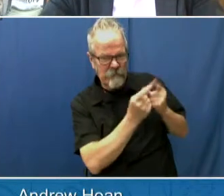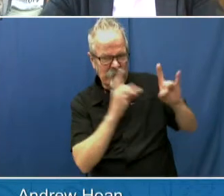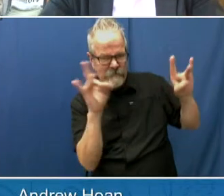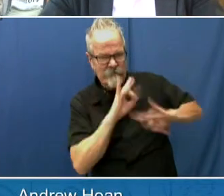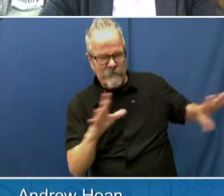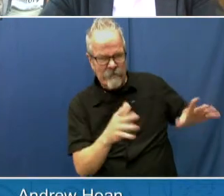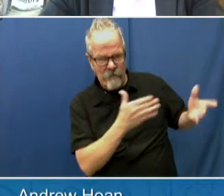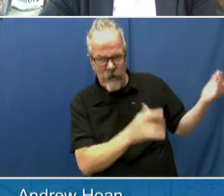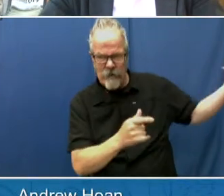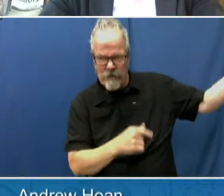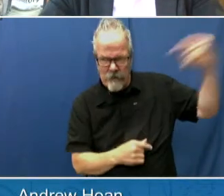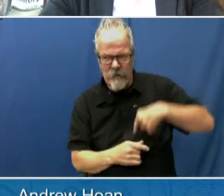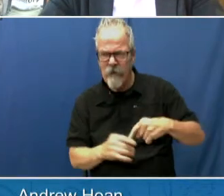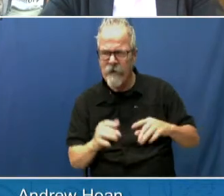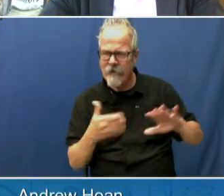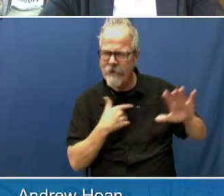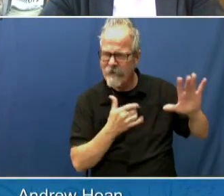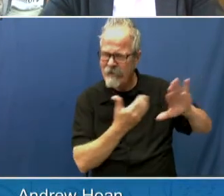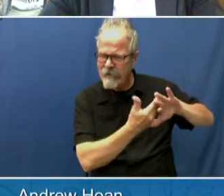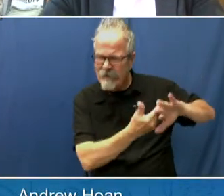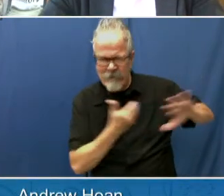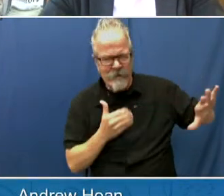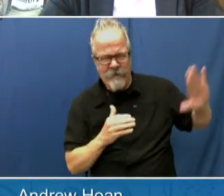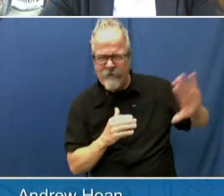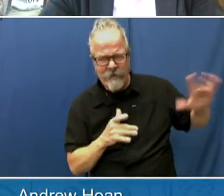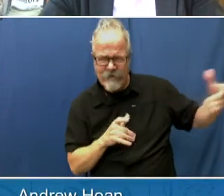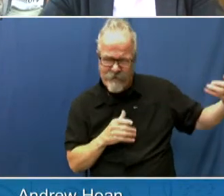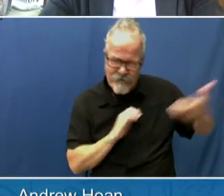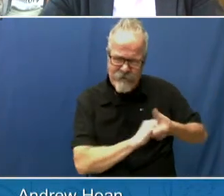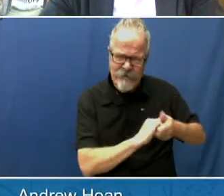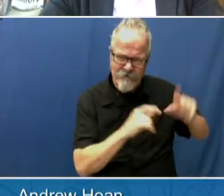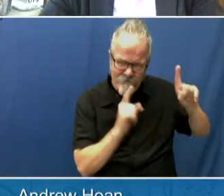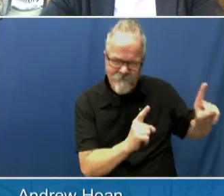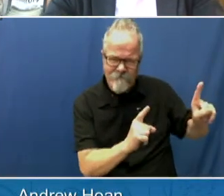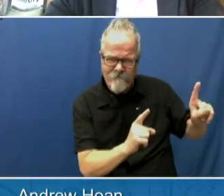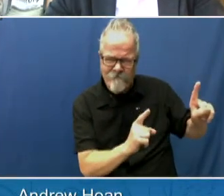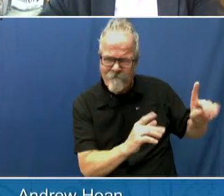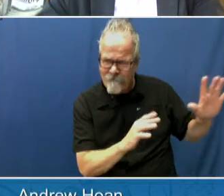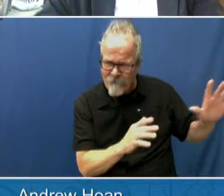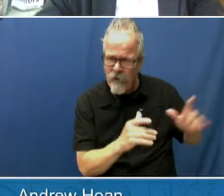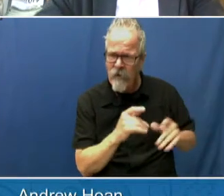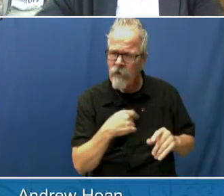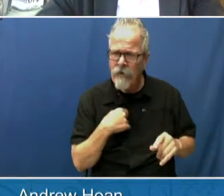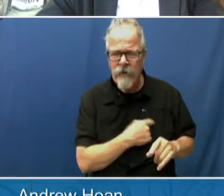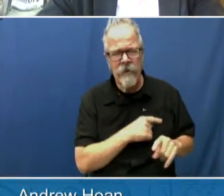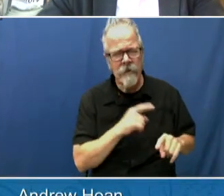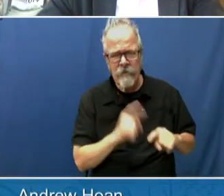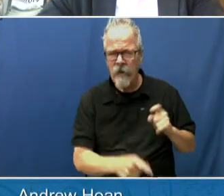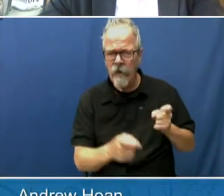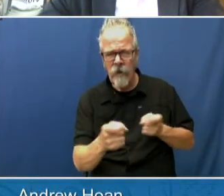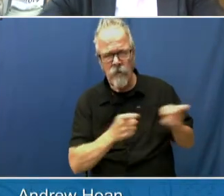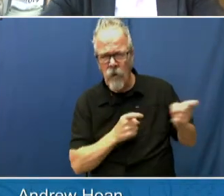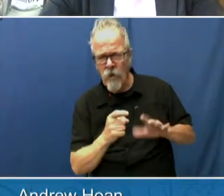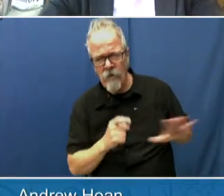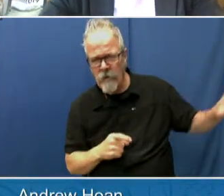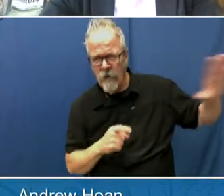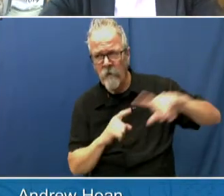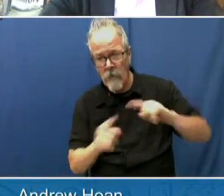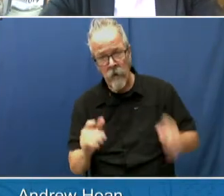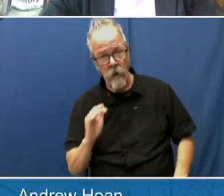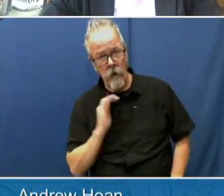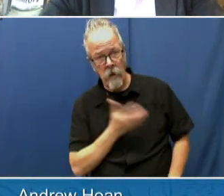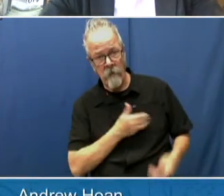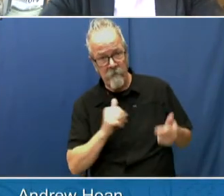we cannot control that, but we can control how we respond. And I'm here and represent 2,000 plus